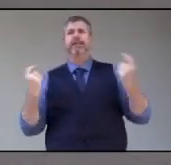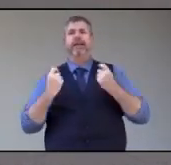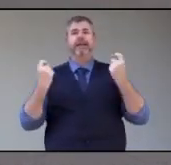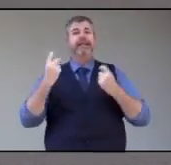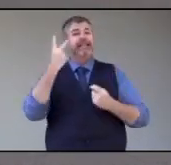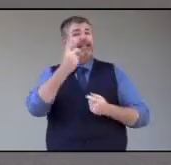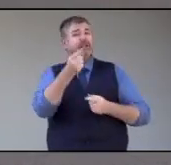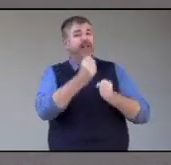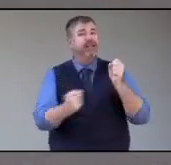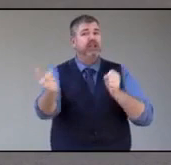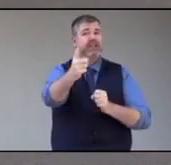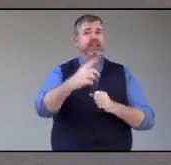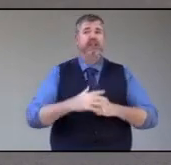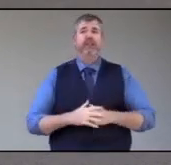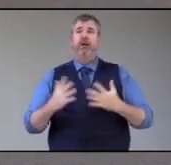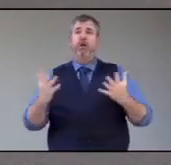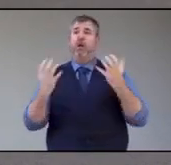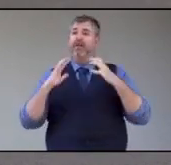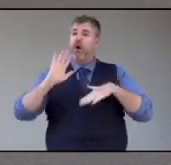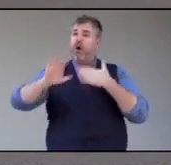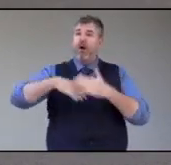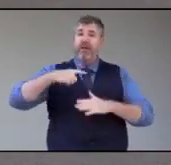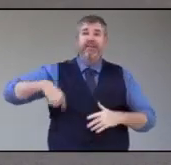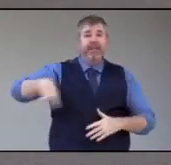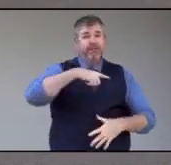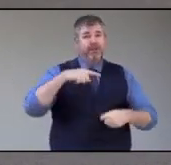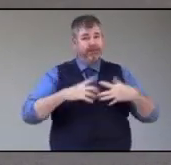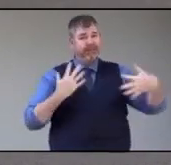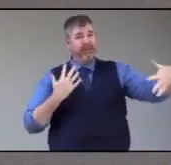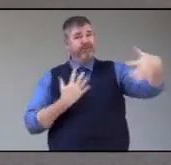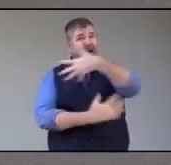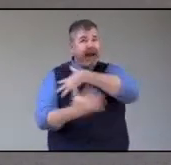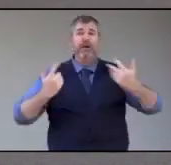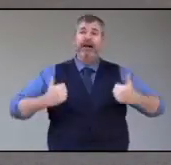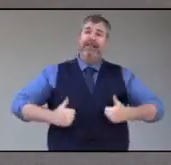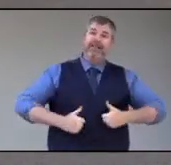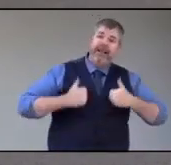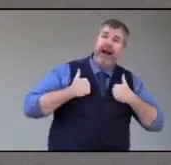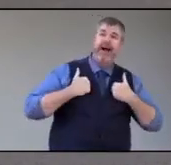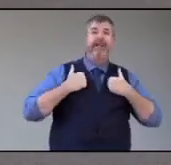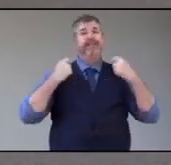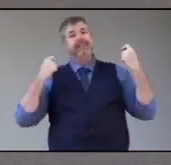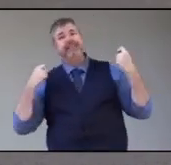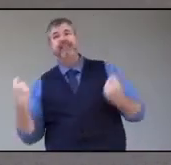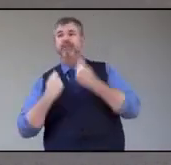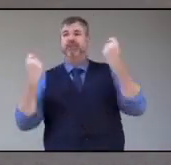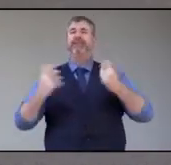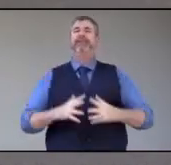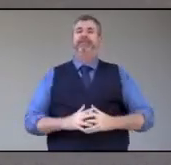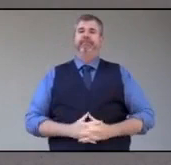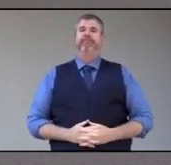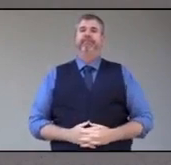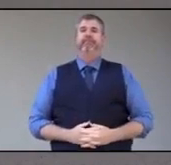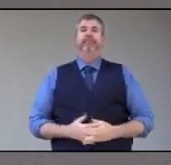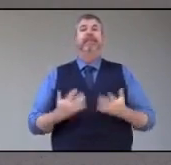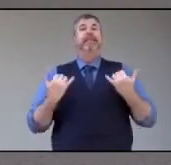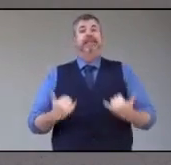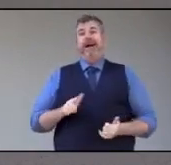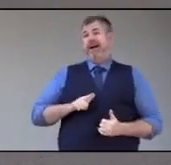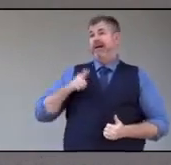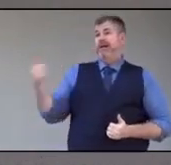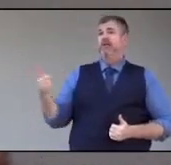you to be around next year to celebrate with us. So thank you. I'm going to turn this over to Dr. Kamal.